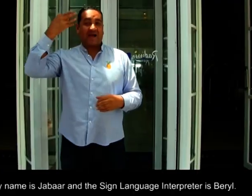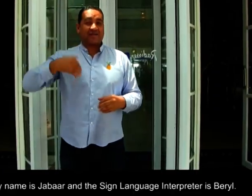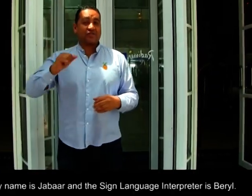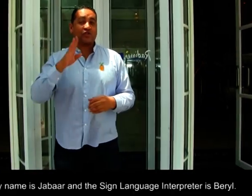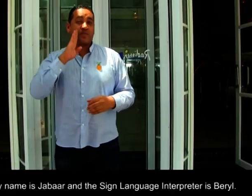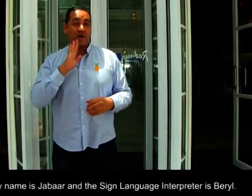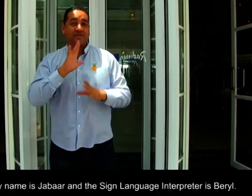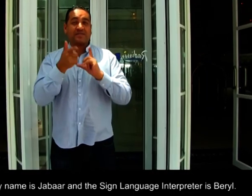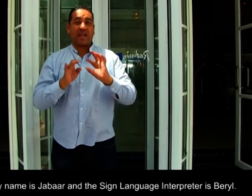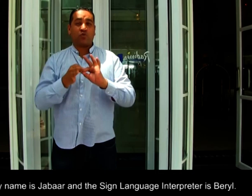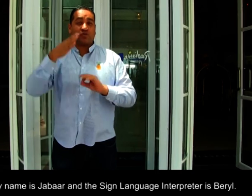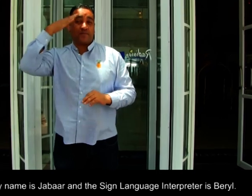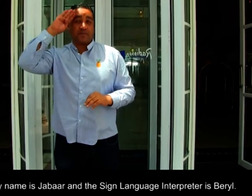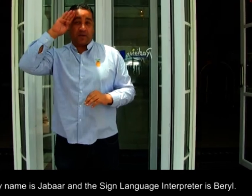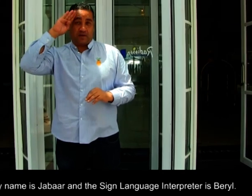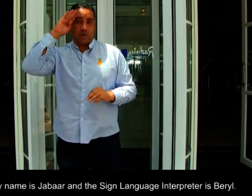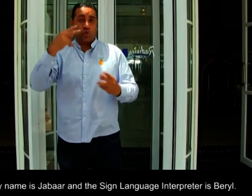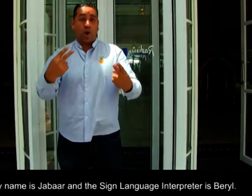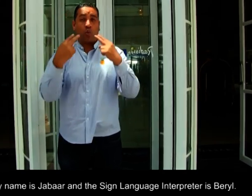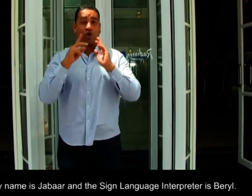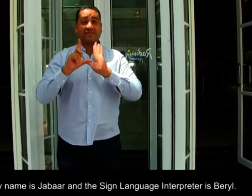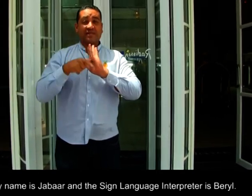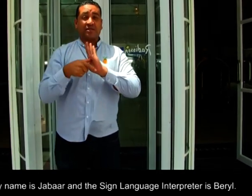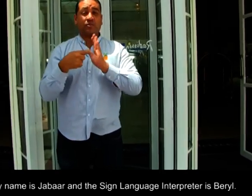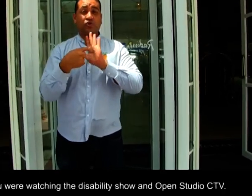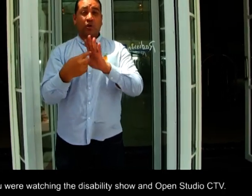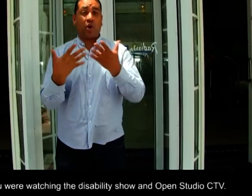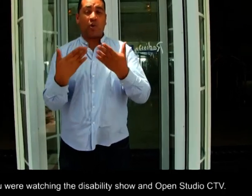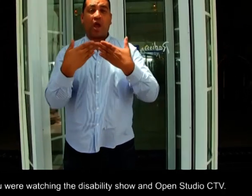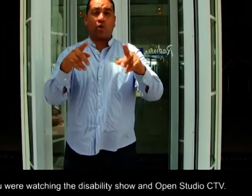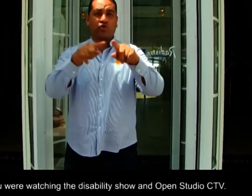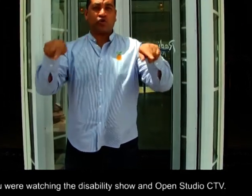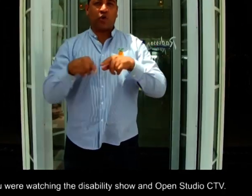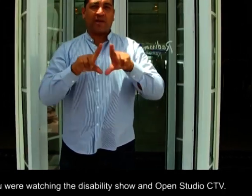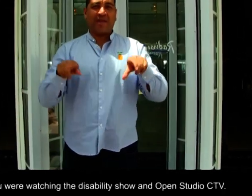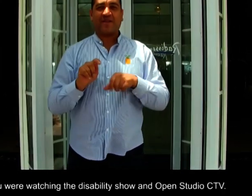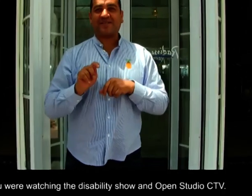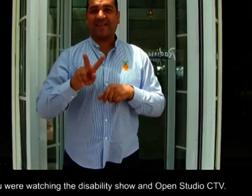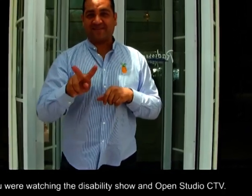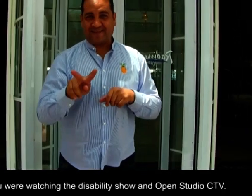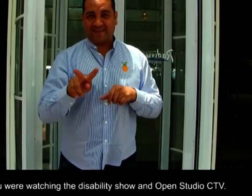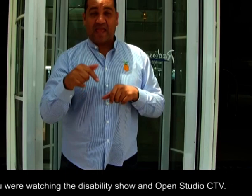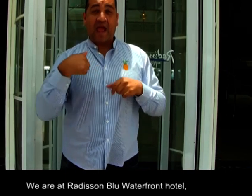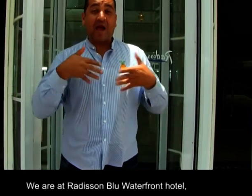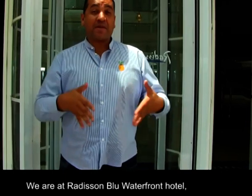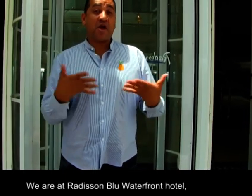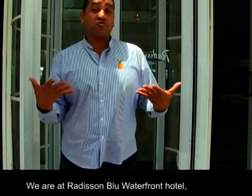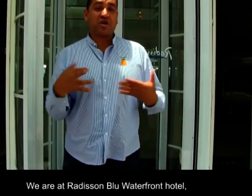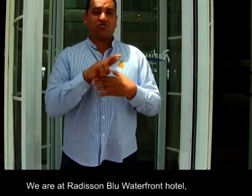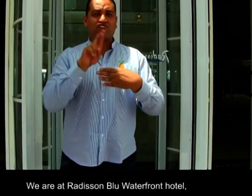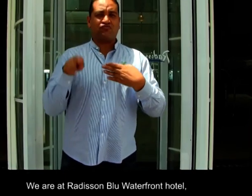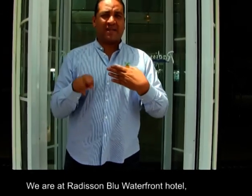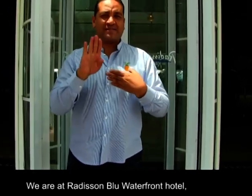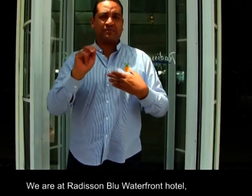Hi, my name is Jabal and the sign language interpreter is Peril. You are watching The Disability Show on Open Studio CVV.